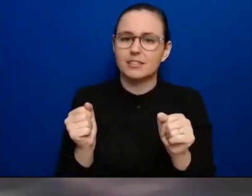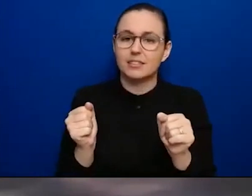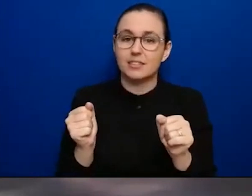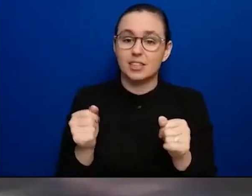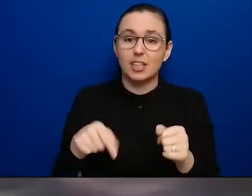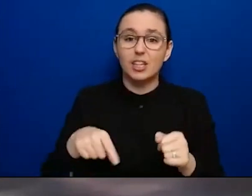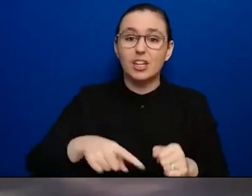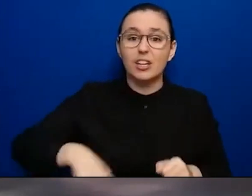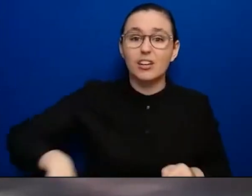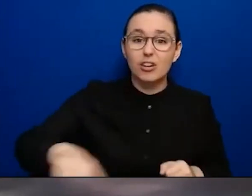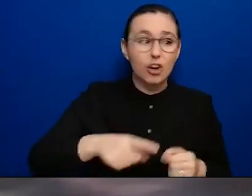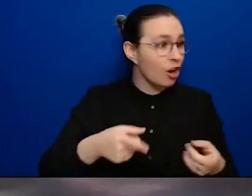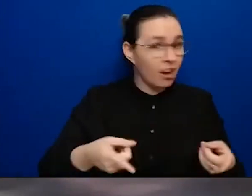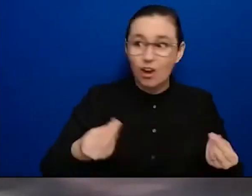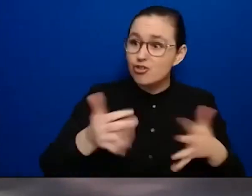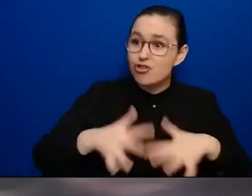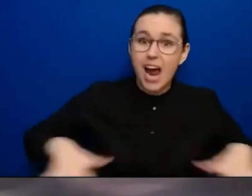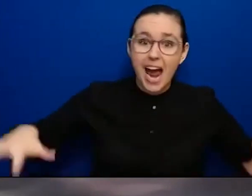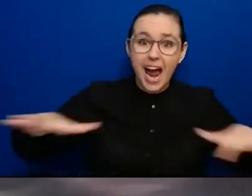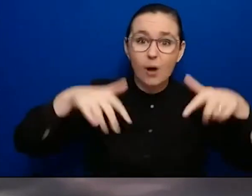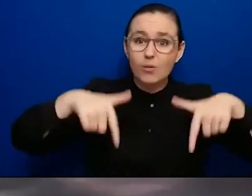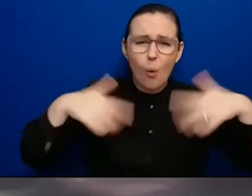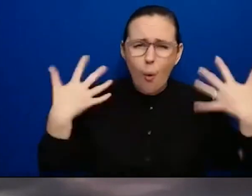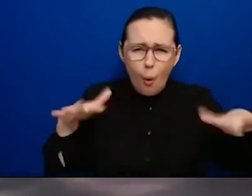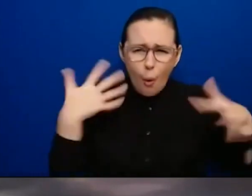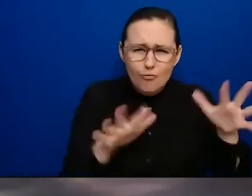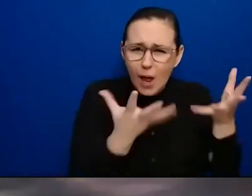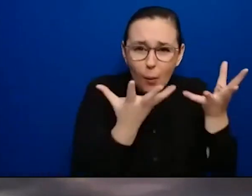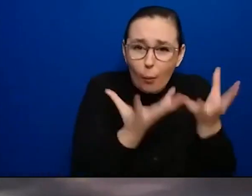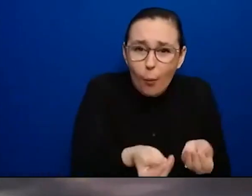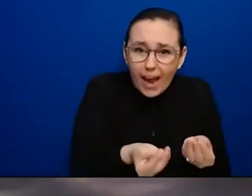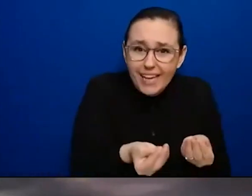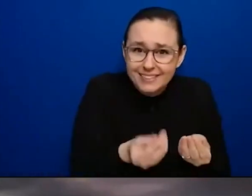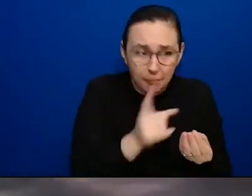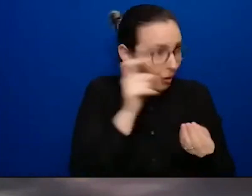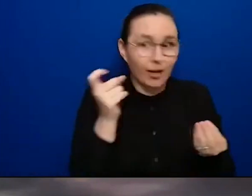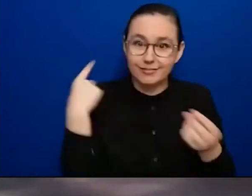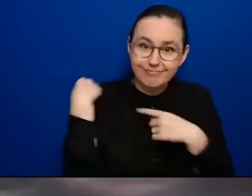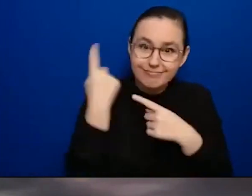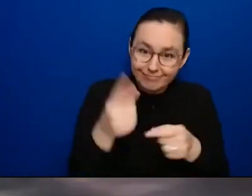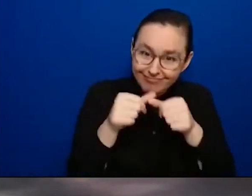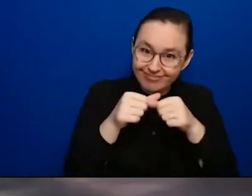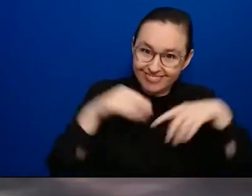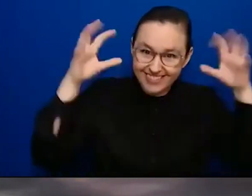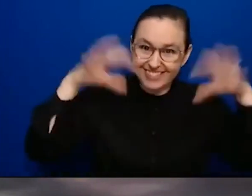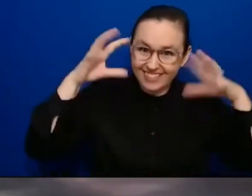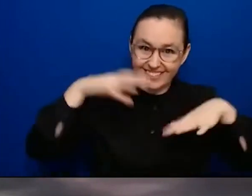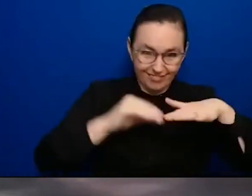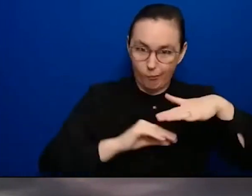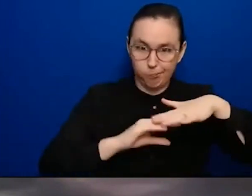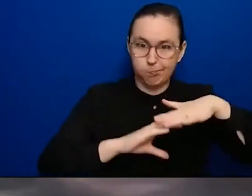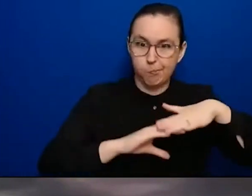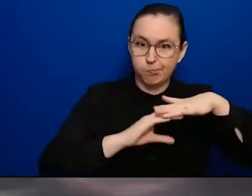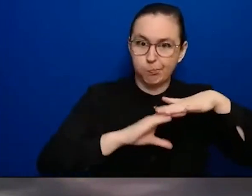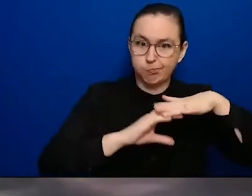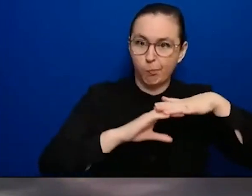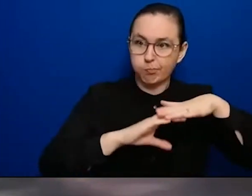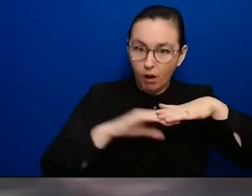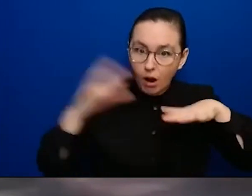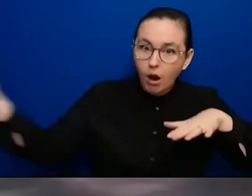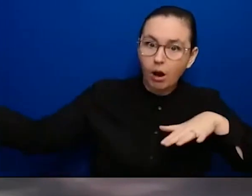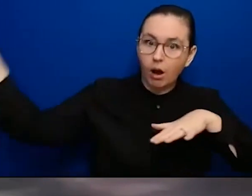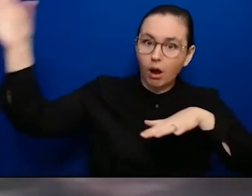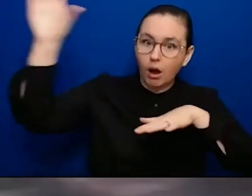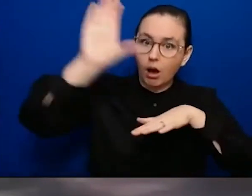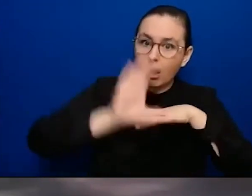are as a result of having such a long period of wetness. And therefore, the impacts from that snow melt